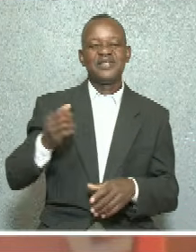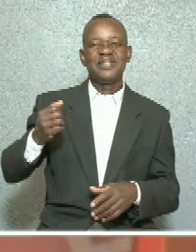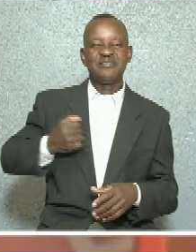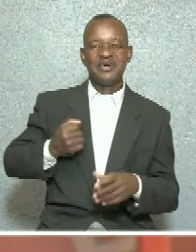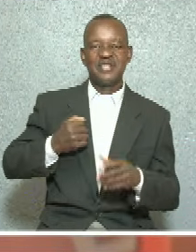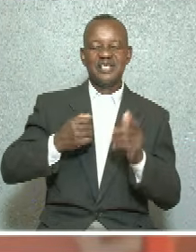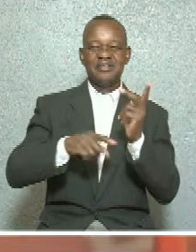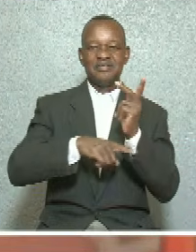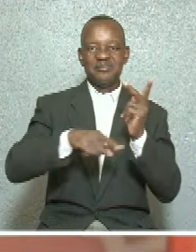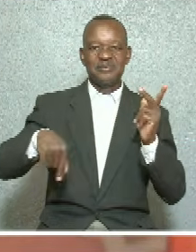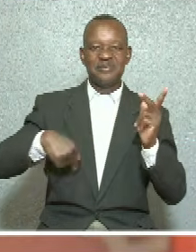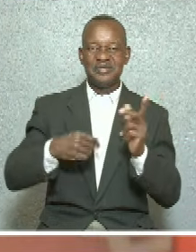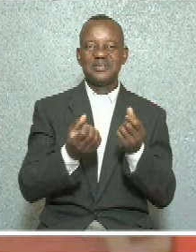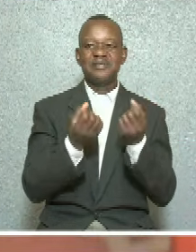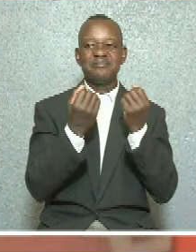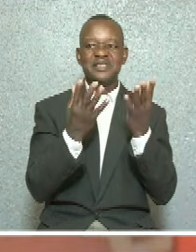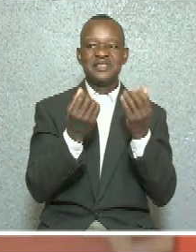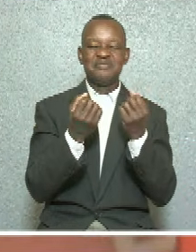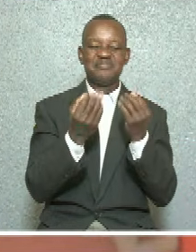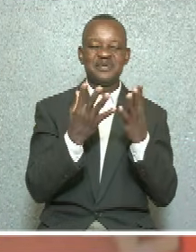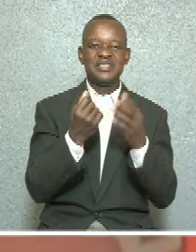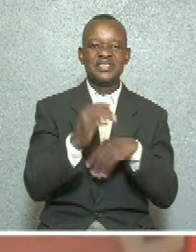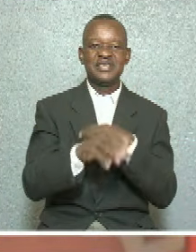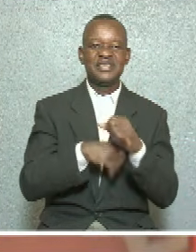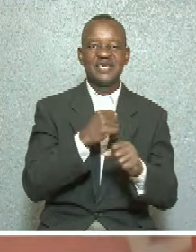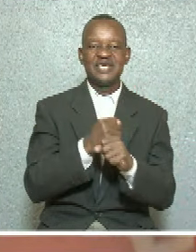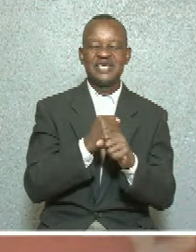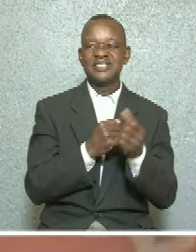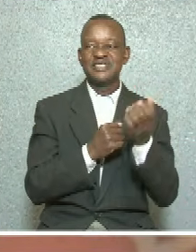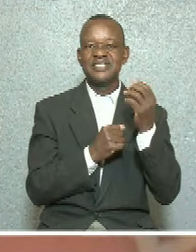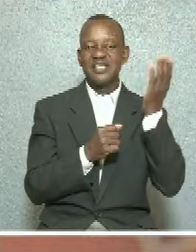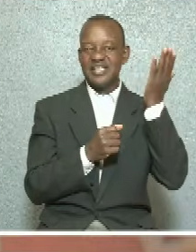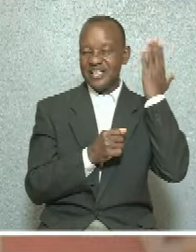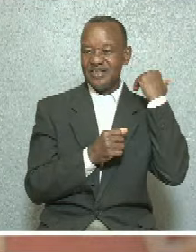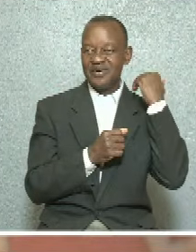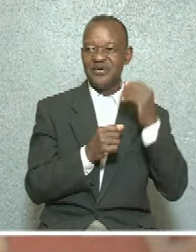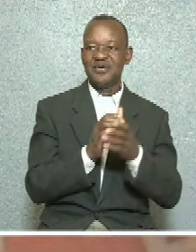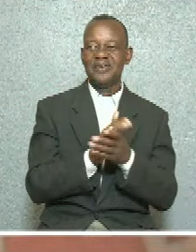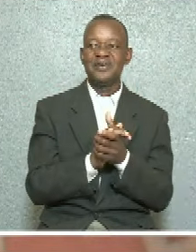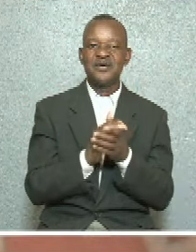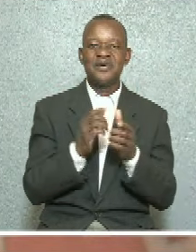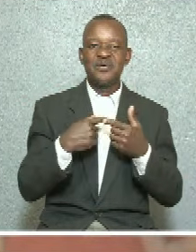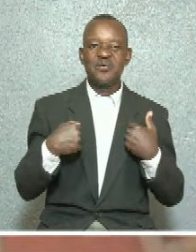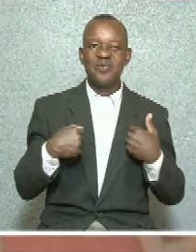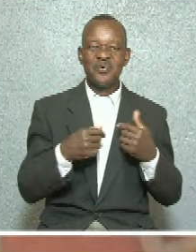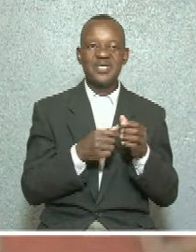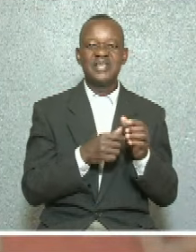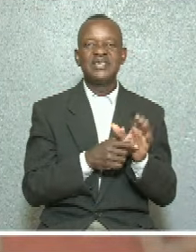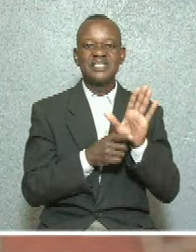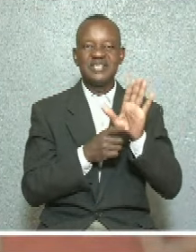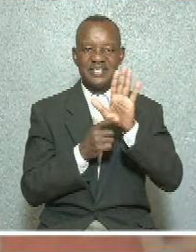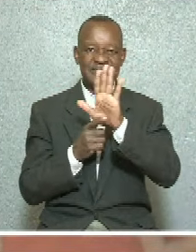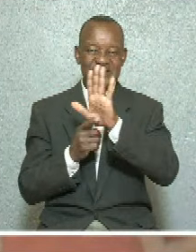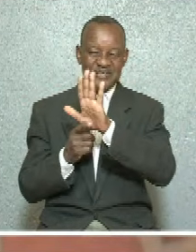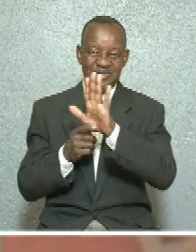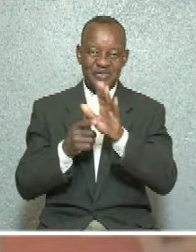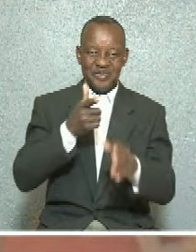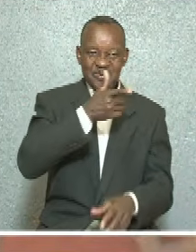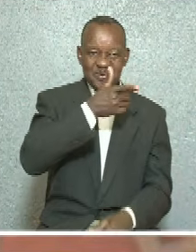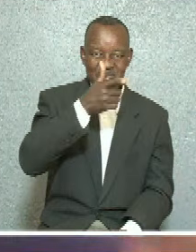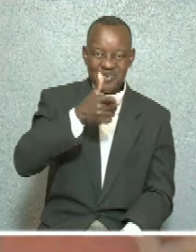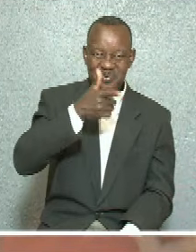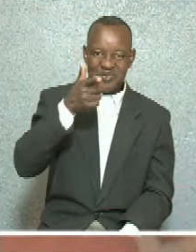ago, on NBC, they were showing him, he was inaugurating something. I think it was like a petrol station. And there were